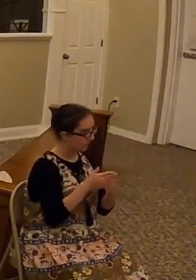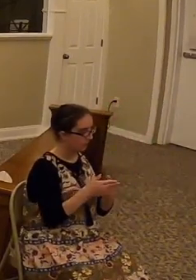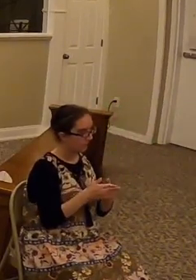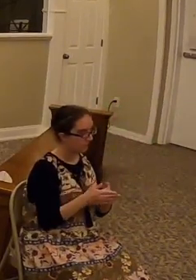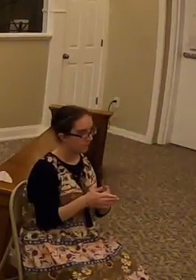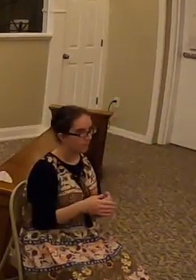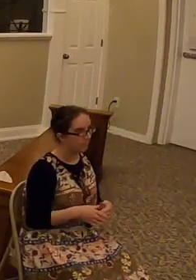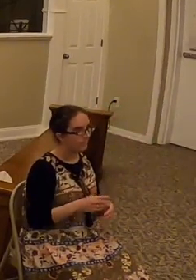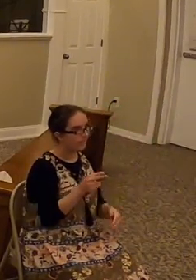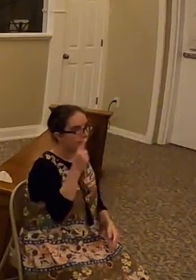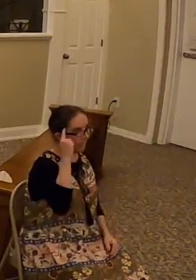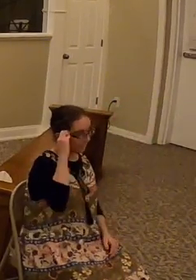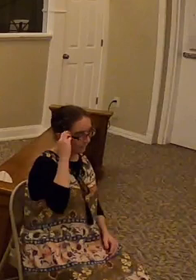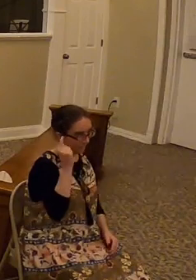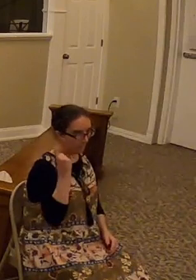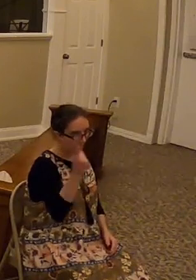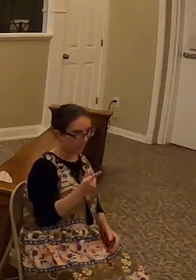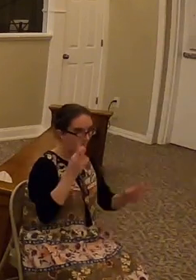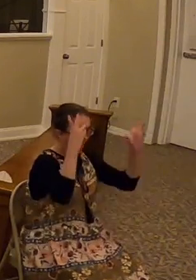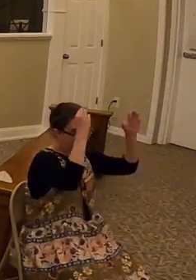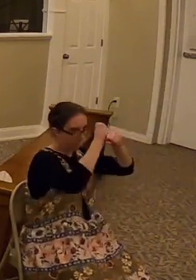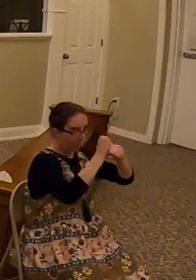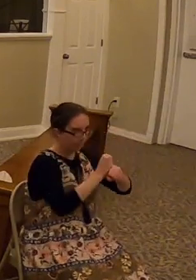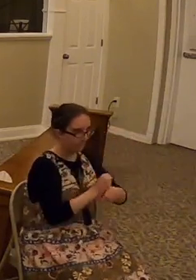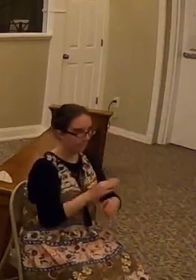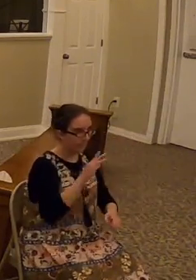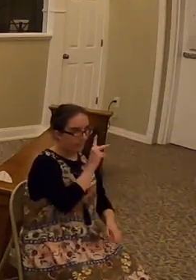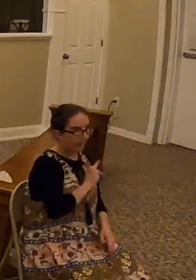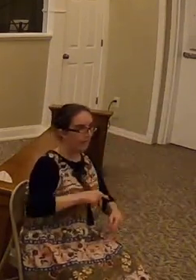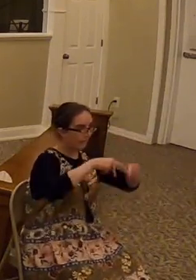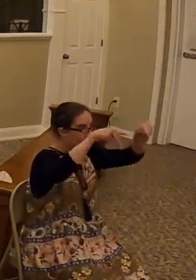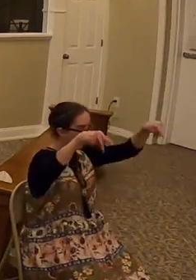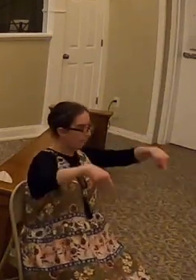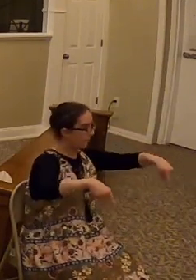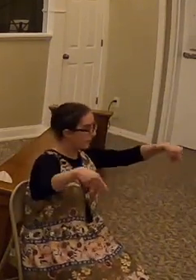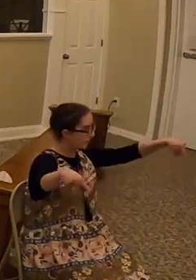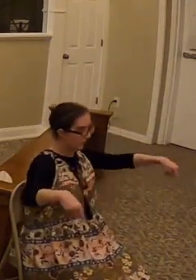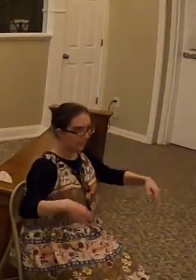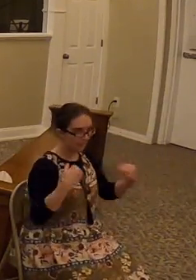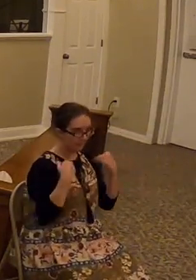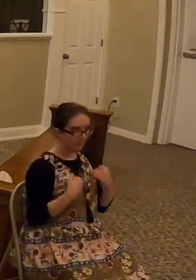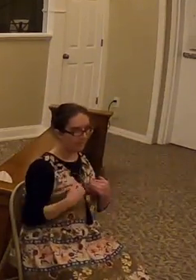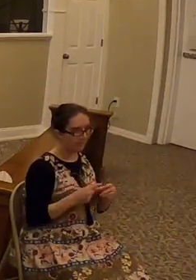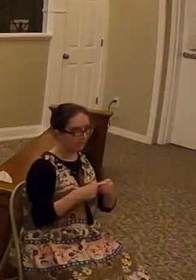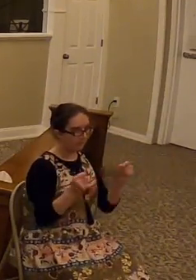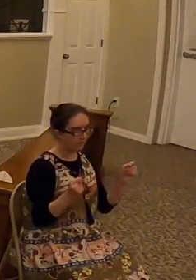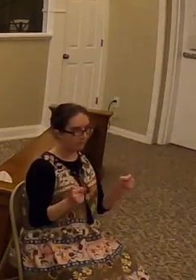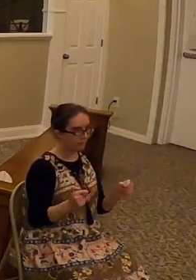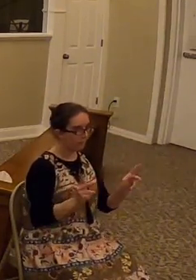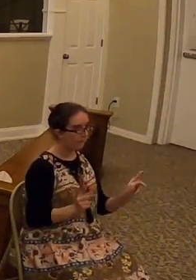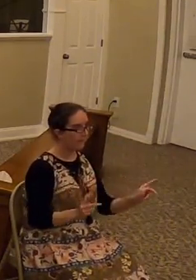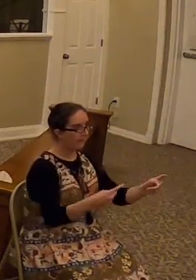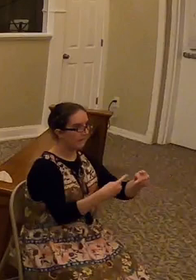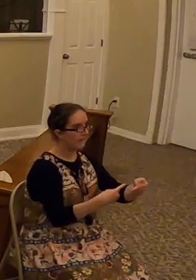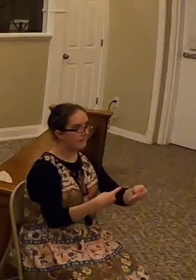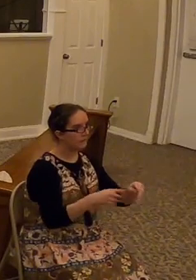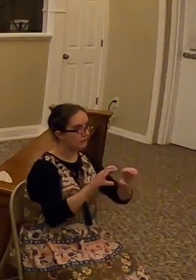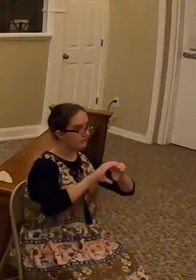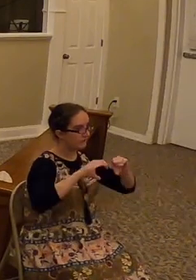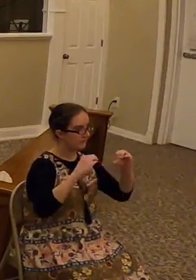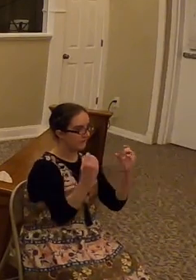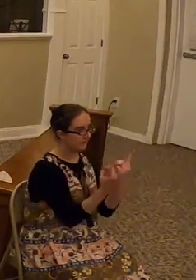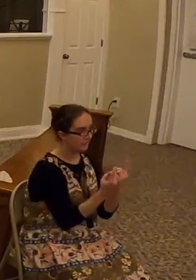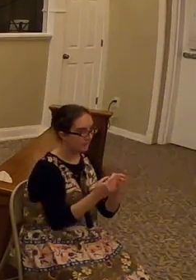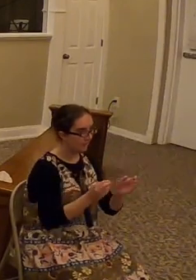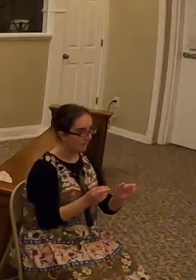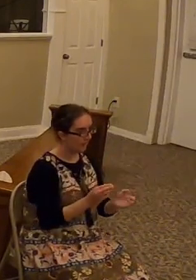You know, I always imagine, you know, you're the king's palace and he had this this great kitchen staff, you know, and